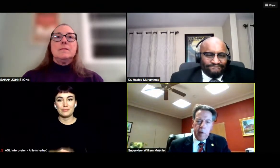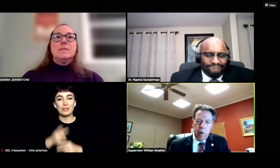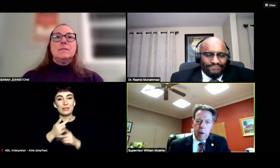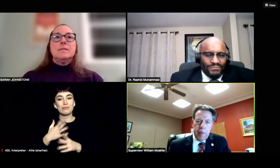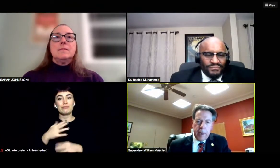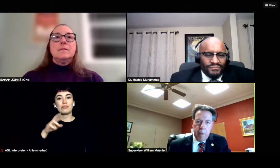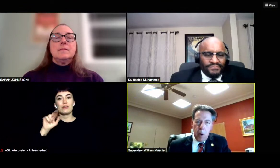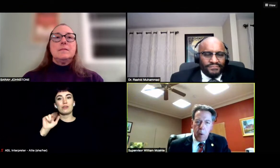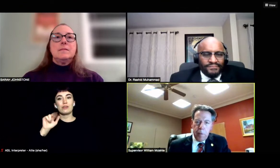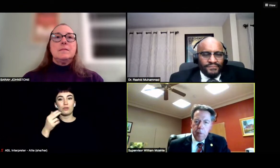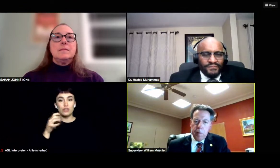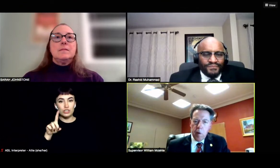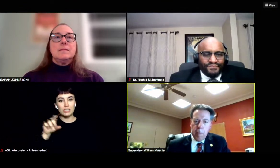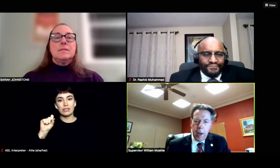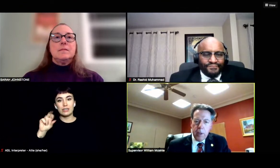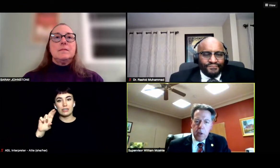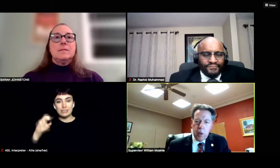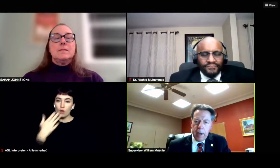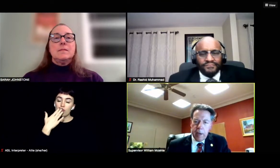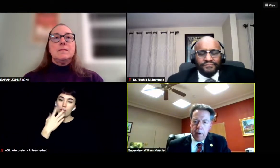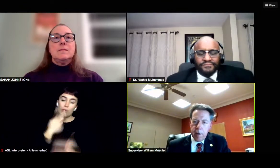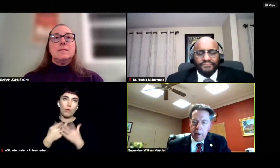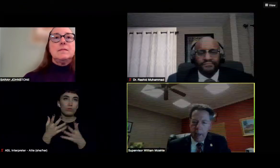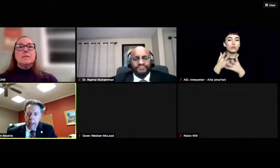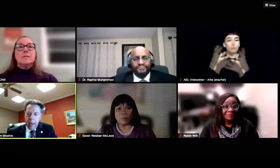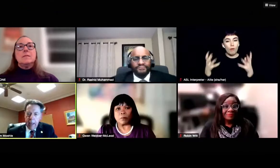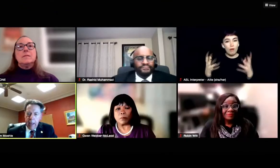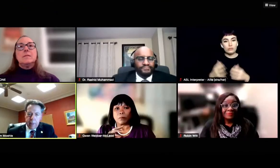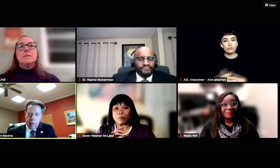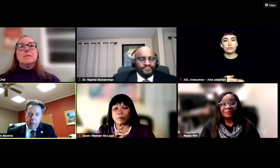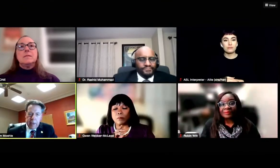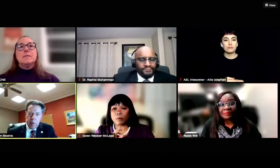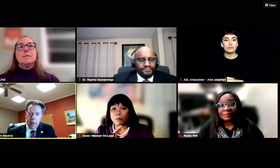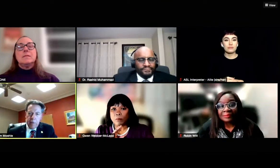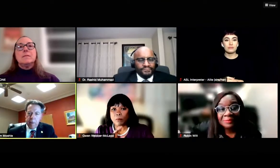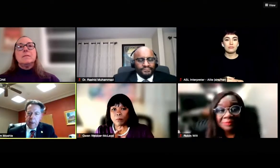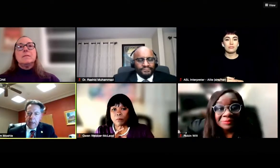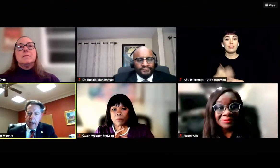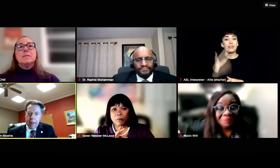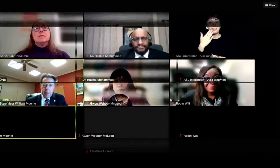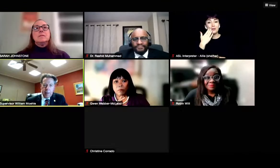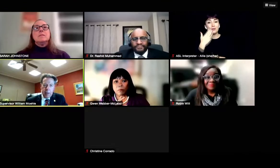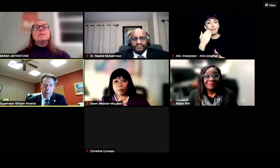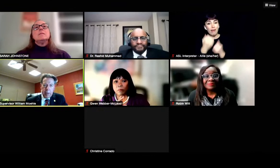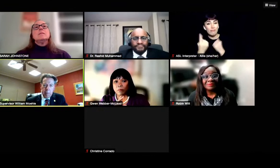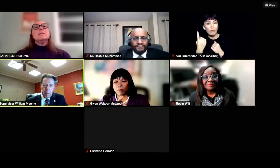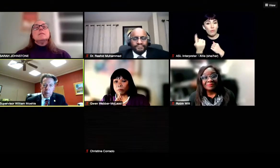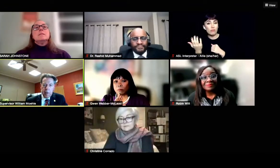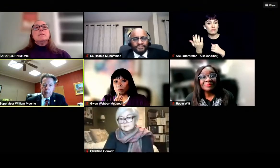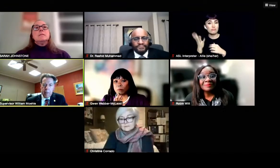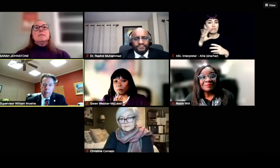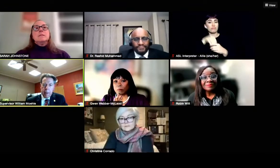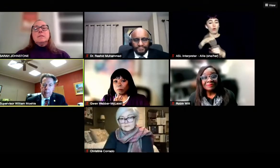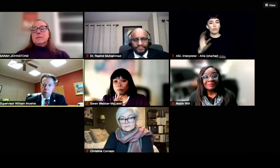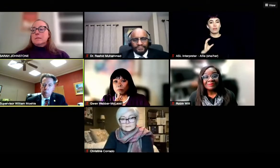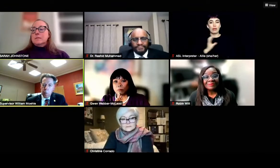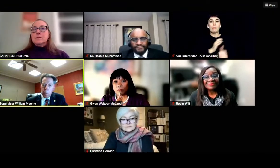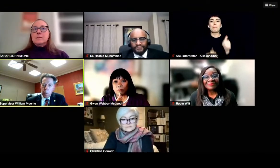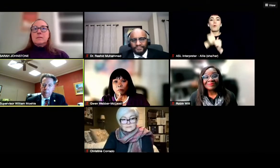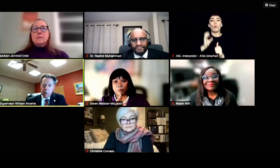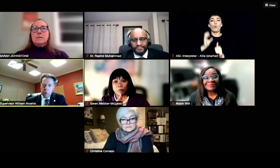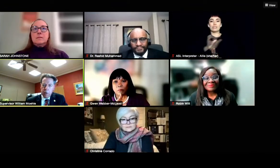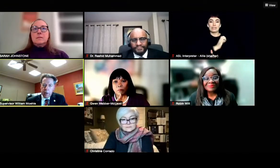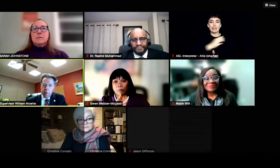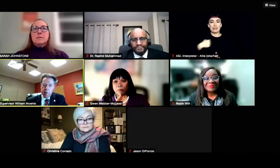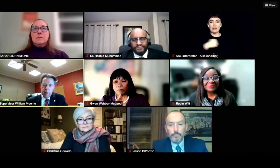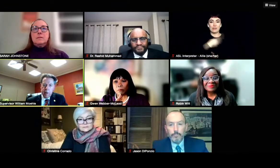Rashid, Sarah, thank you both so much. And thanks to everybody on the committee. Most of the committee members